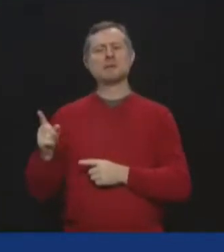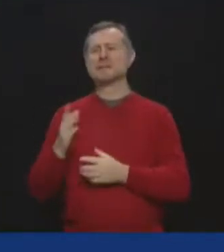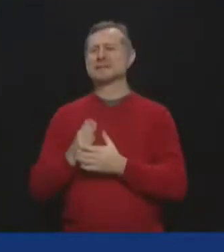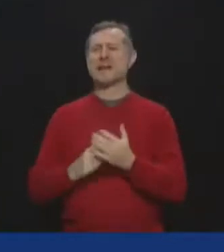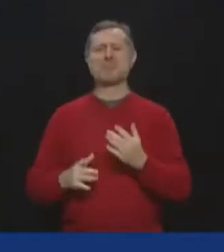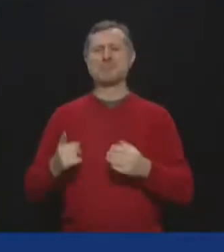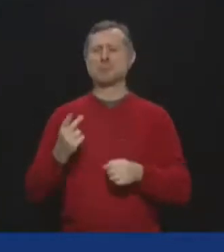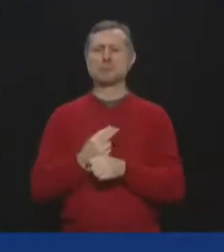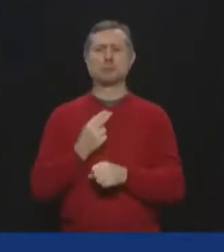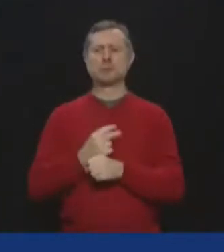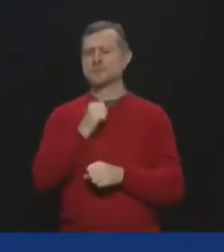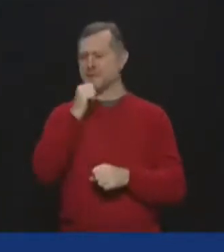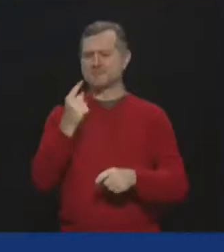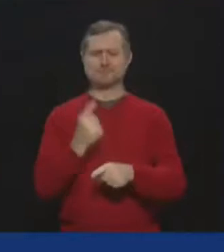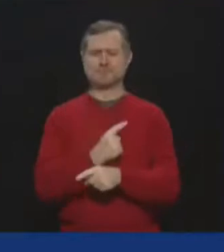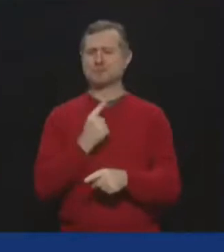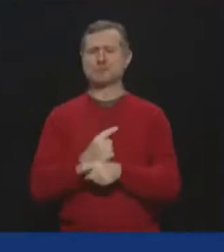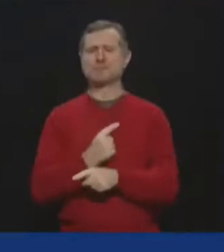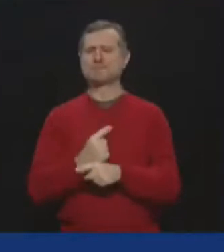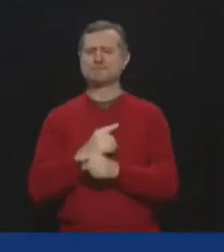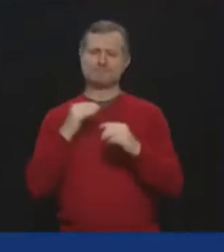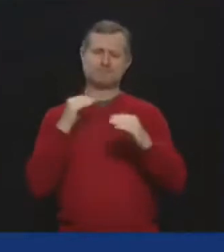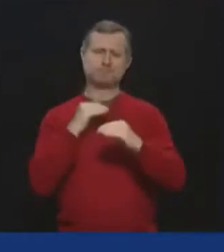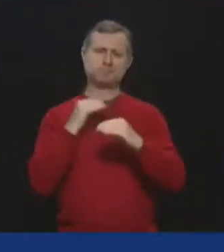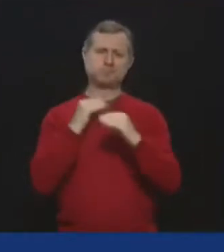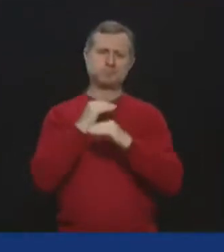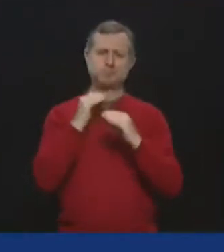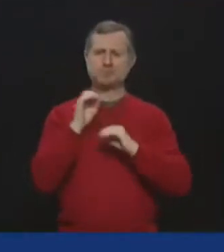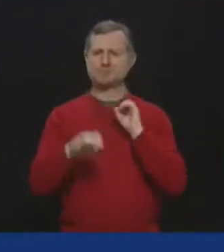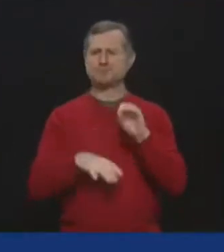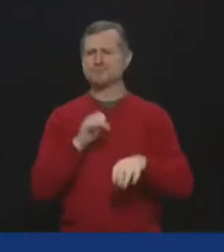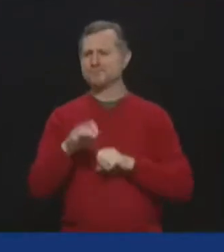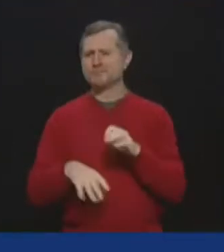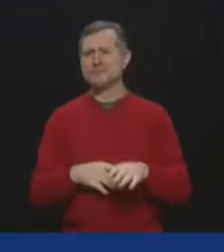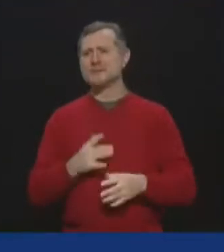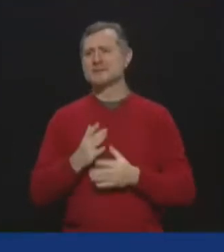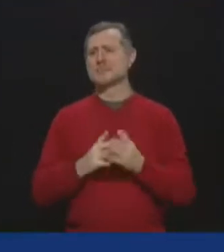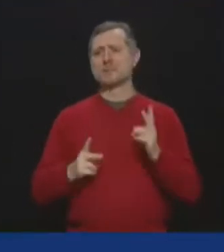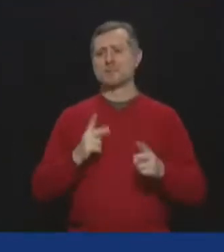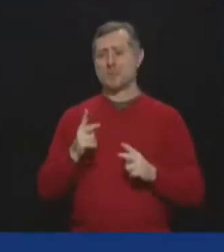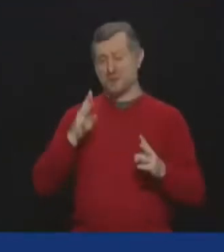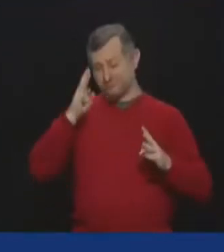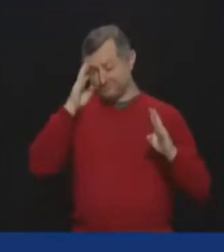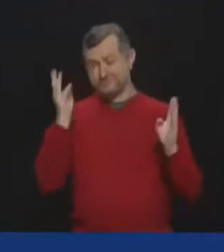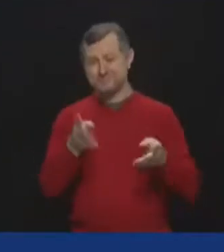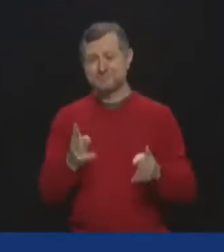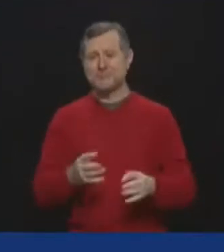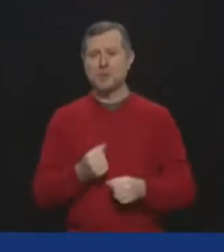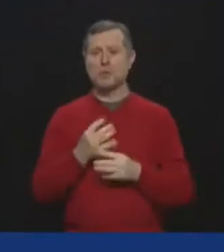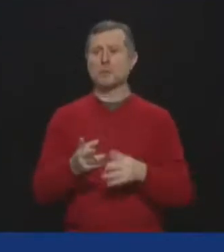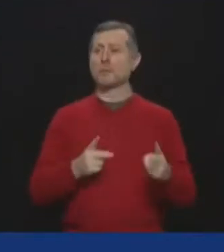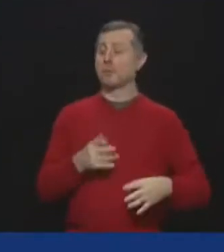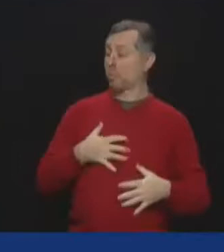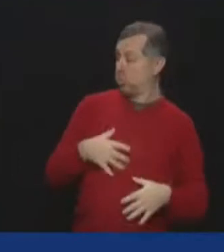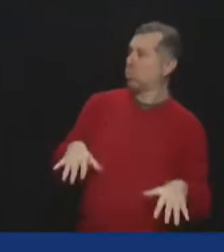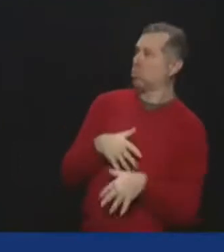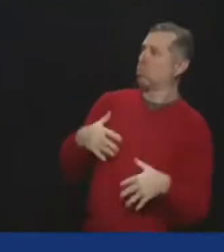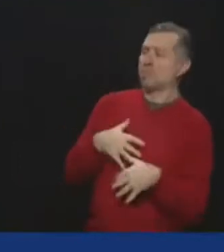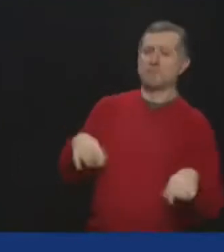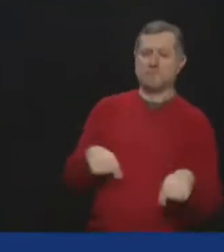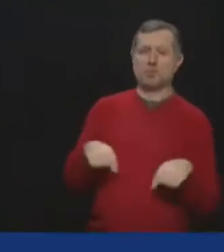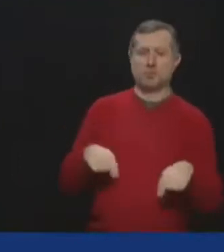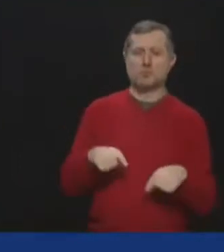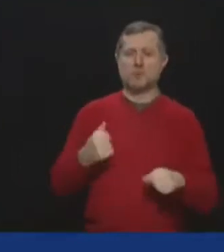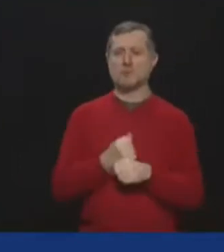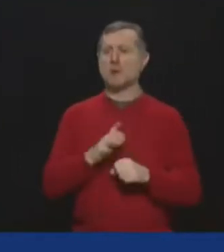this purpose. We saw it as a place where people sow fear, disinformation, and affect people's attitudes. I mean, that's